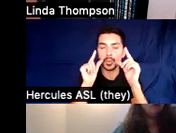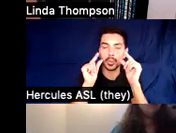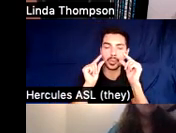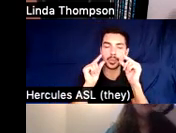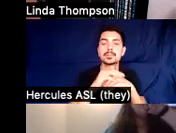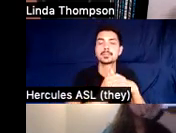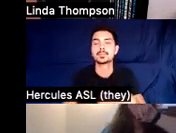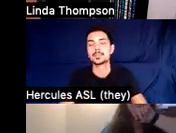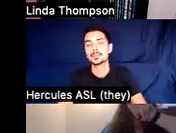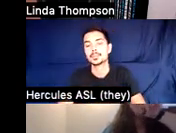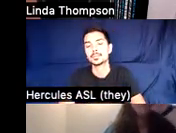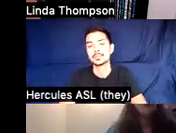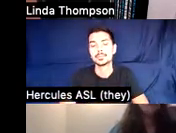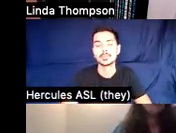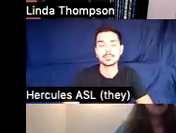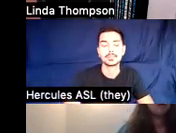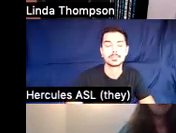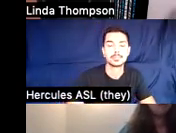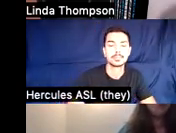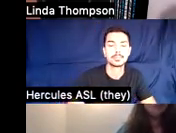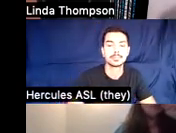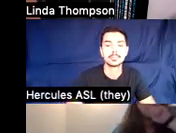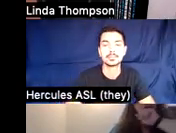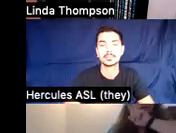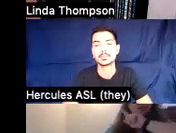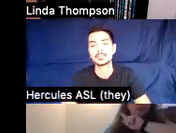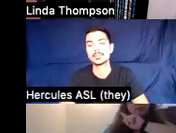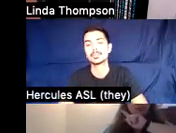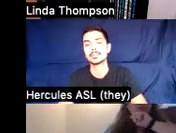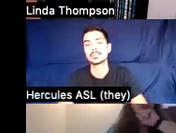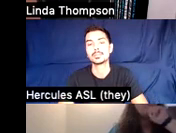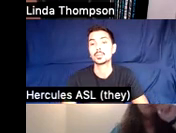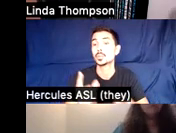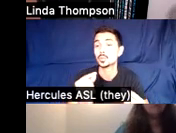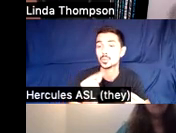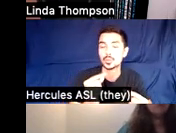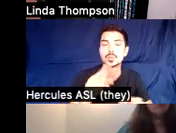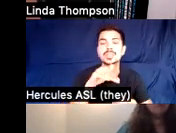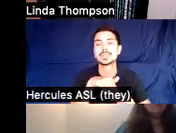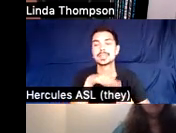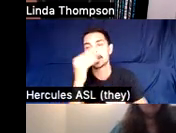But what you're doing is you're sending information back and forth through your brain.